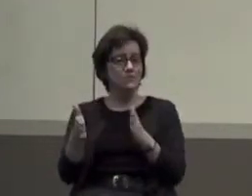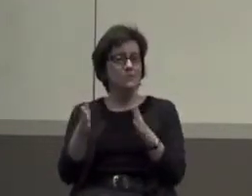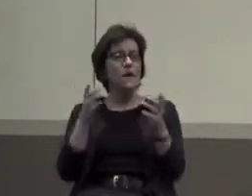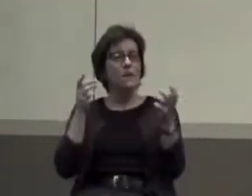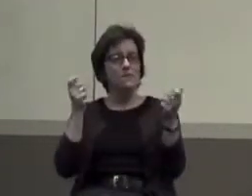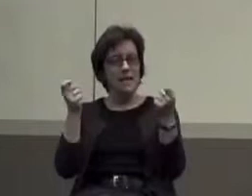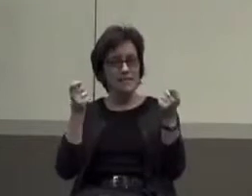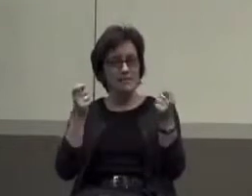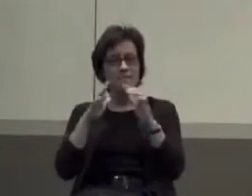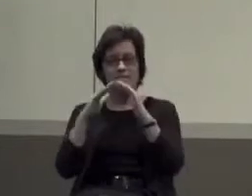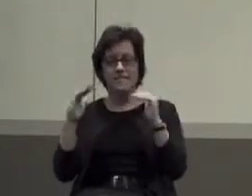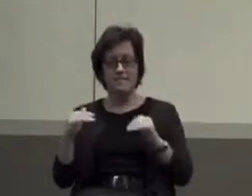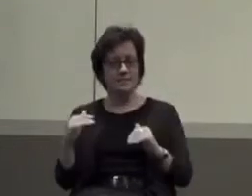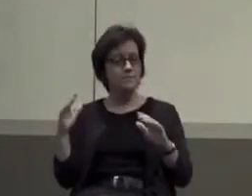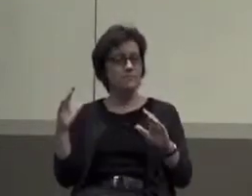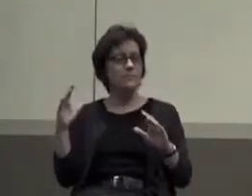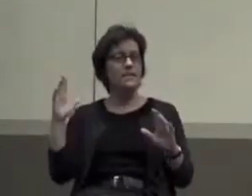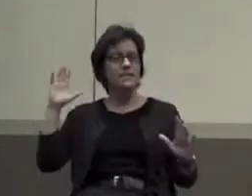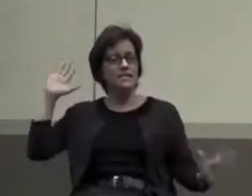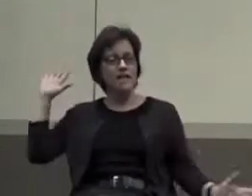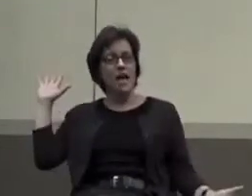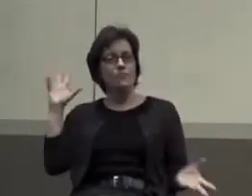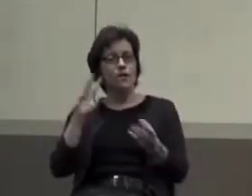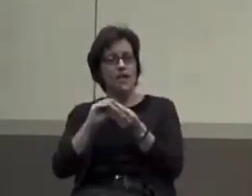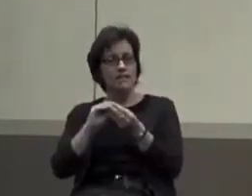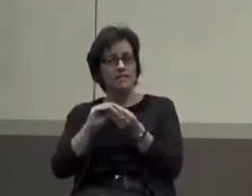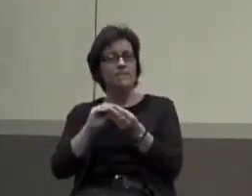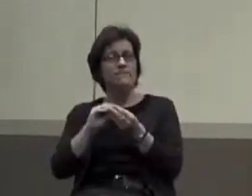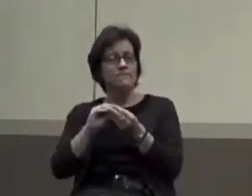a comprehensive